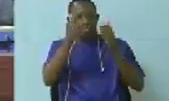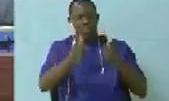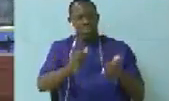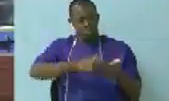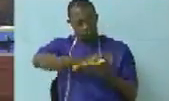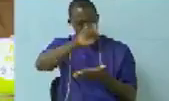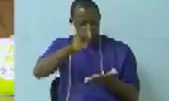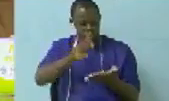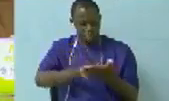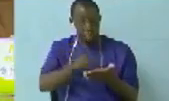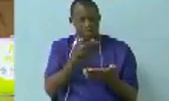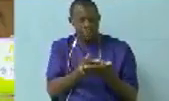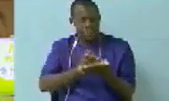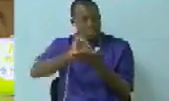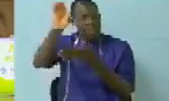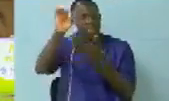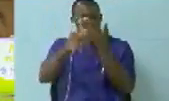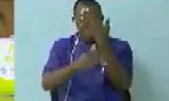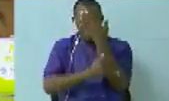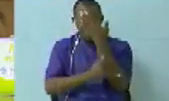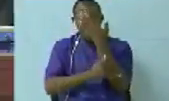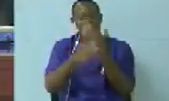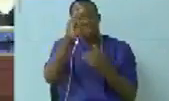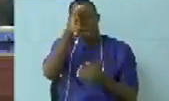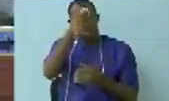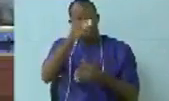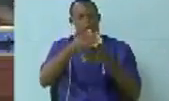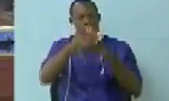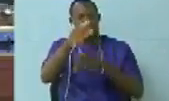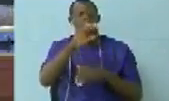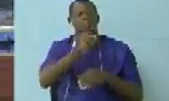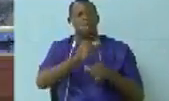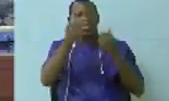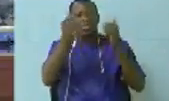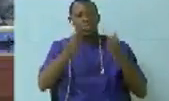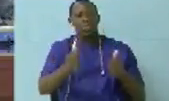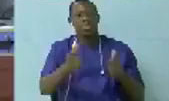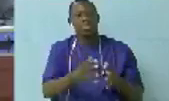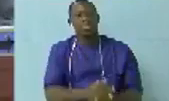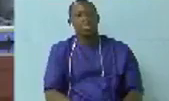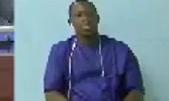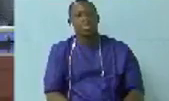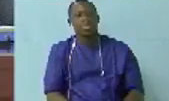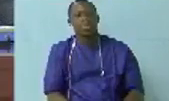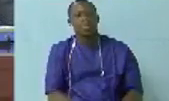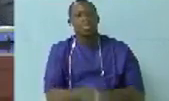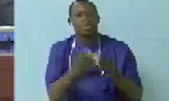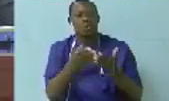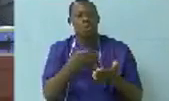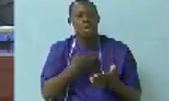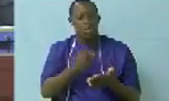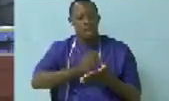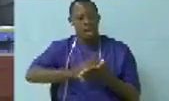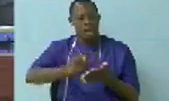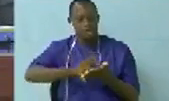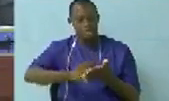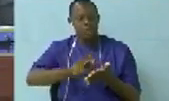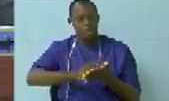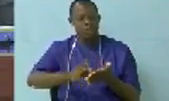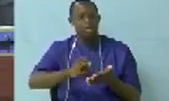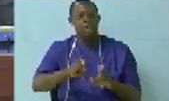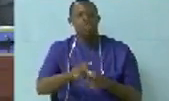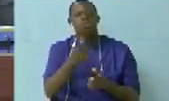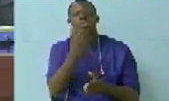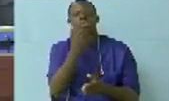Splendid. Thank you, Mr. Chair. Just permit me to just write the telephone numbers and send it